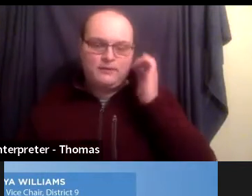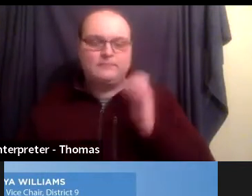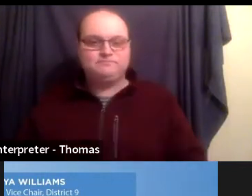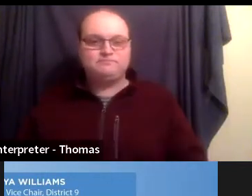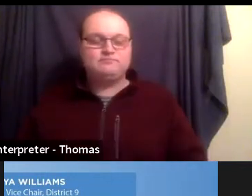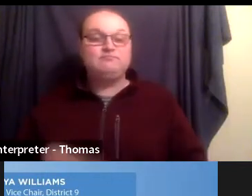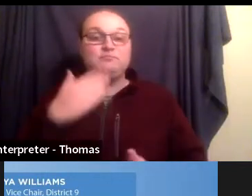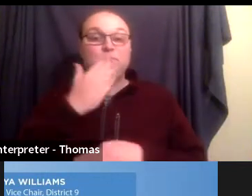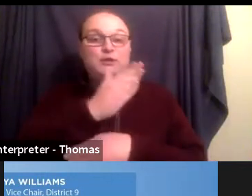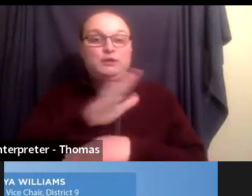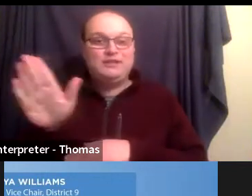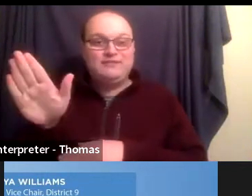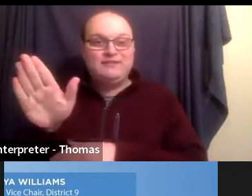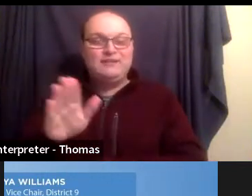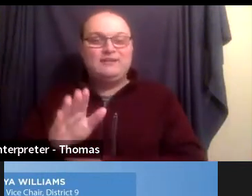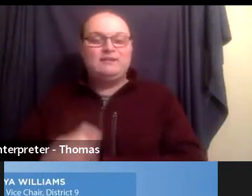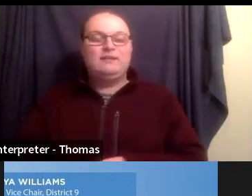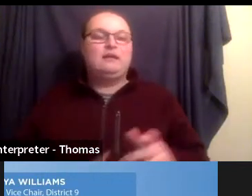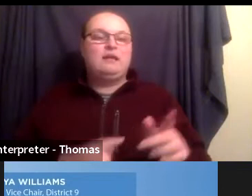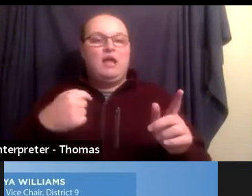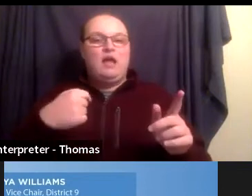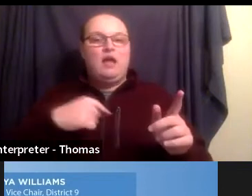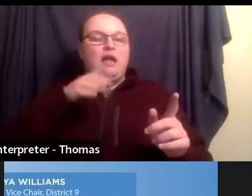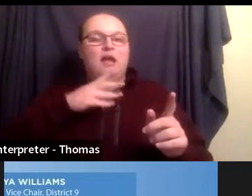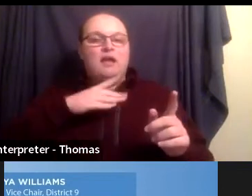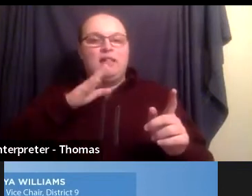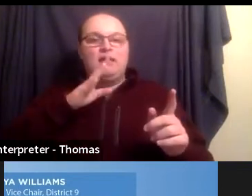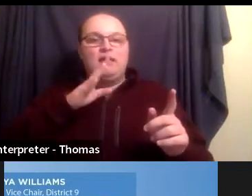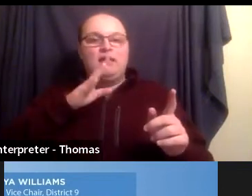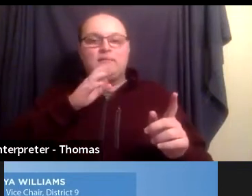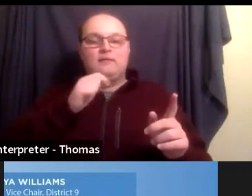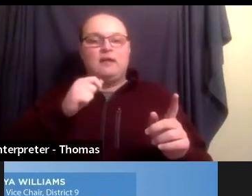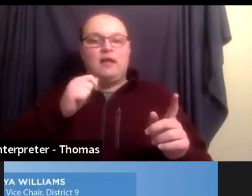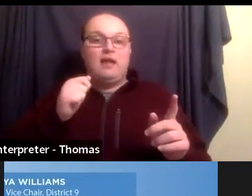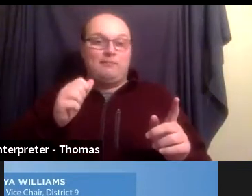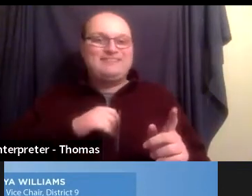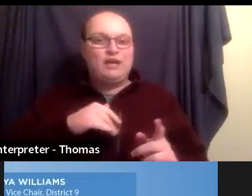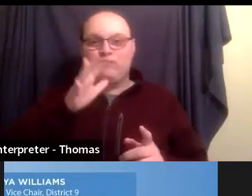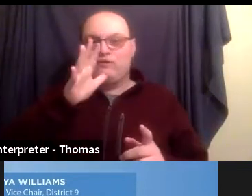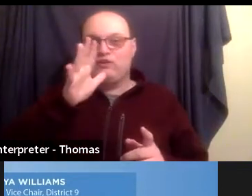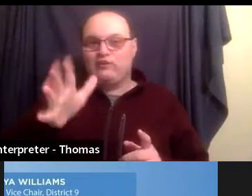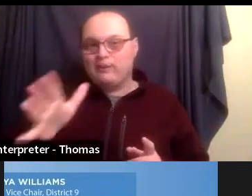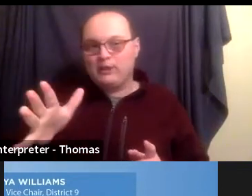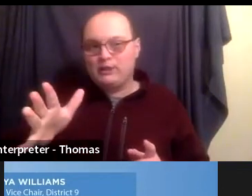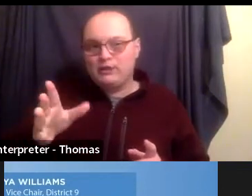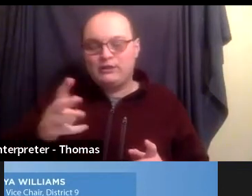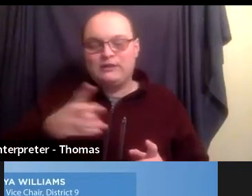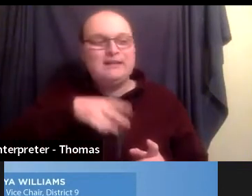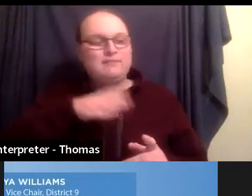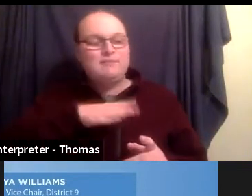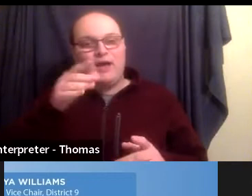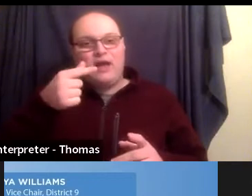Good evening. I am speaking in behalf of a grandparent of a student at Paint